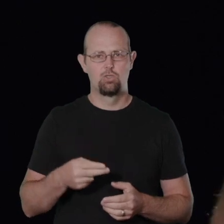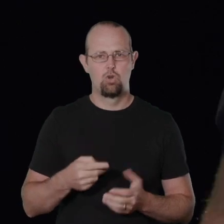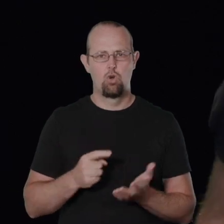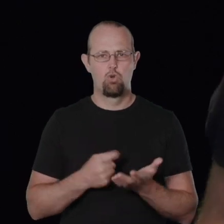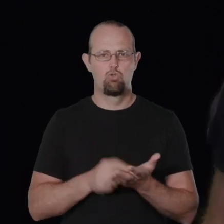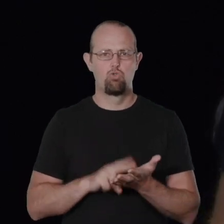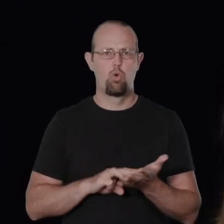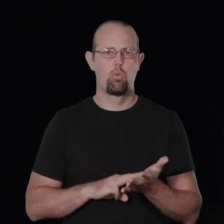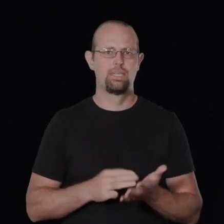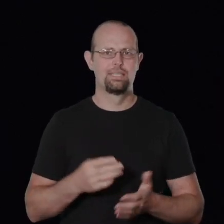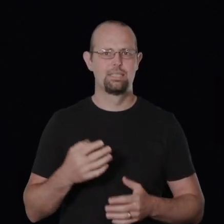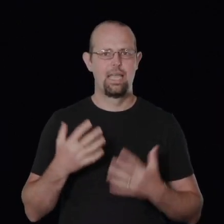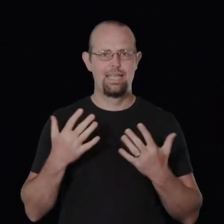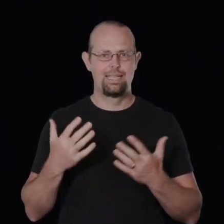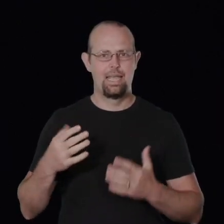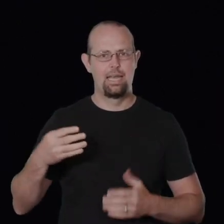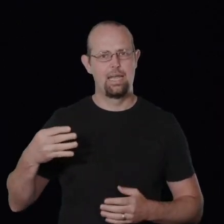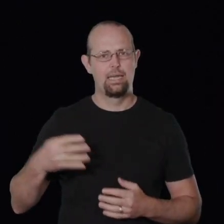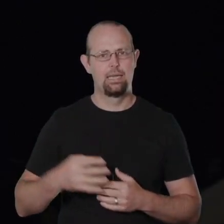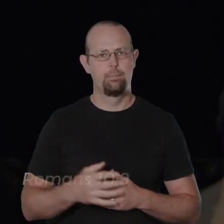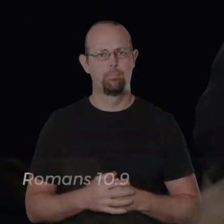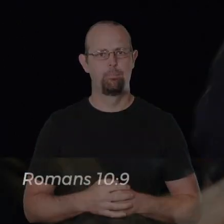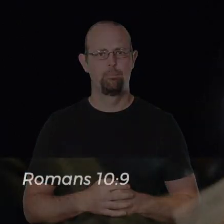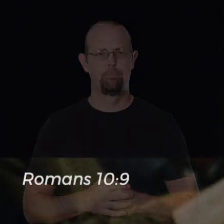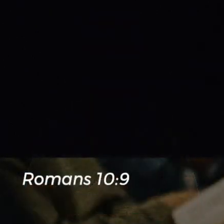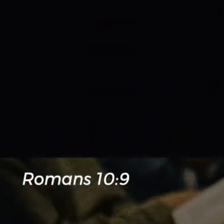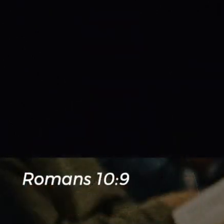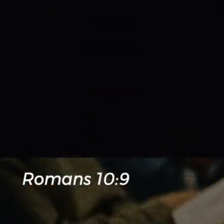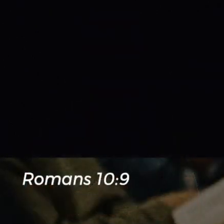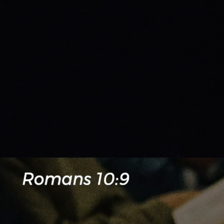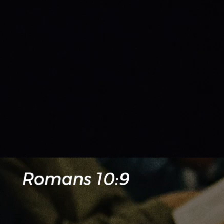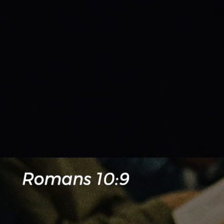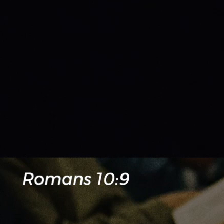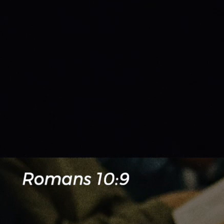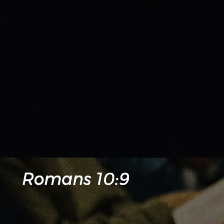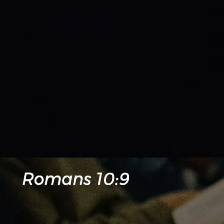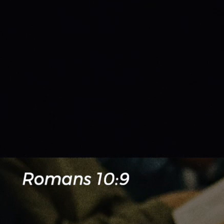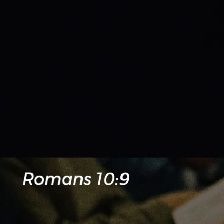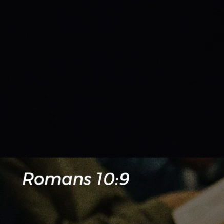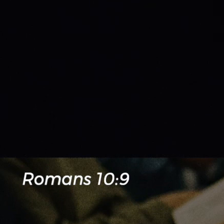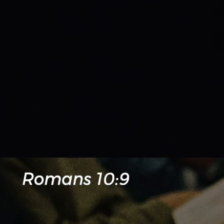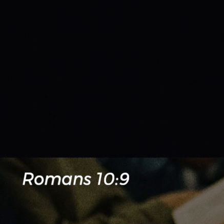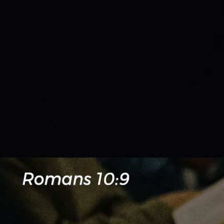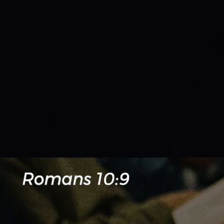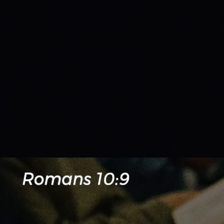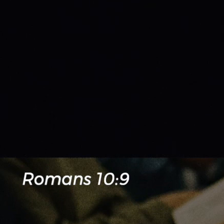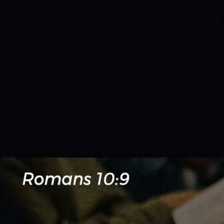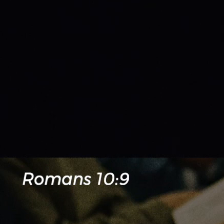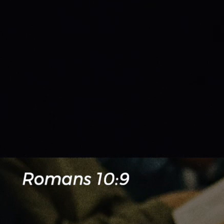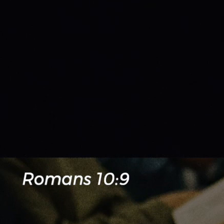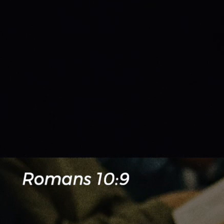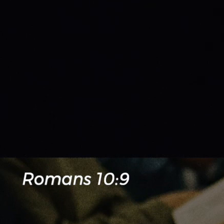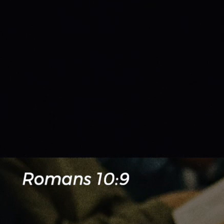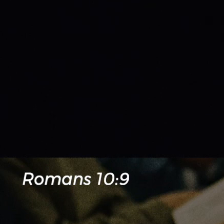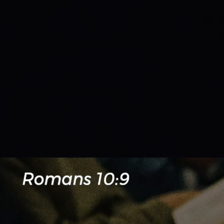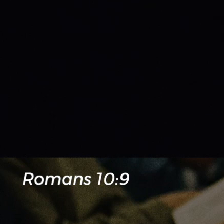book. This time, Romans chapter 10, verse 9. If you confess with your mouth the